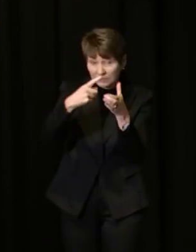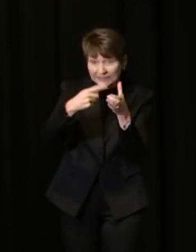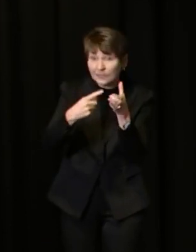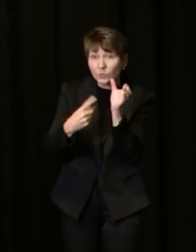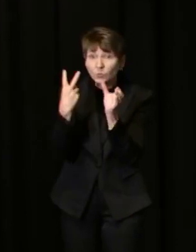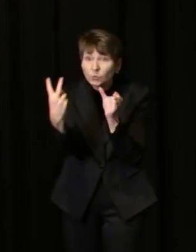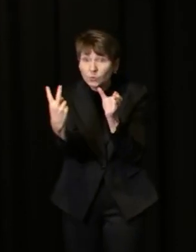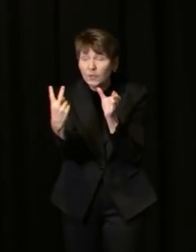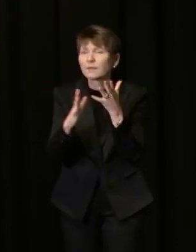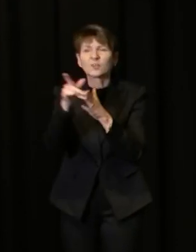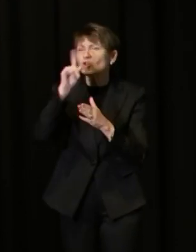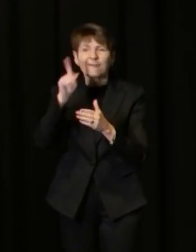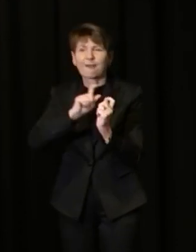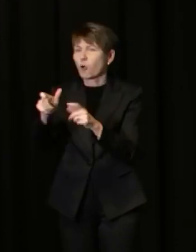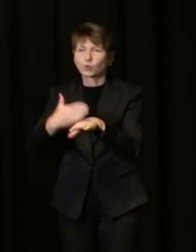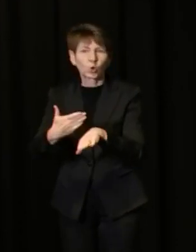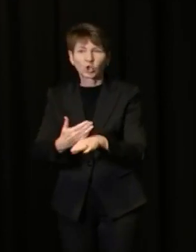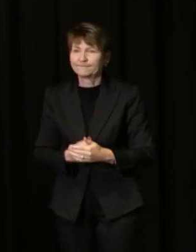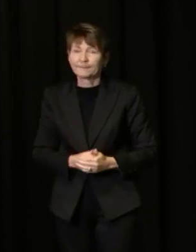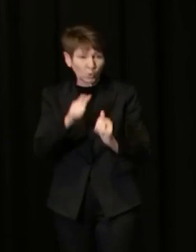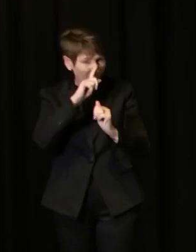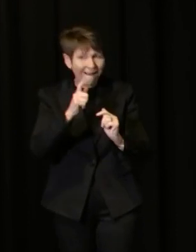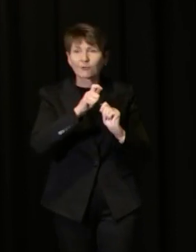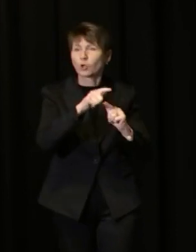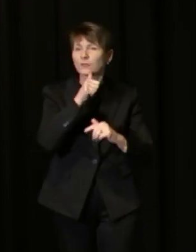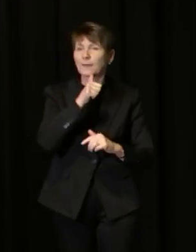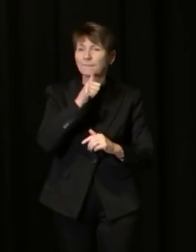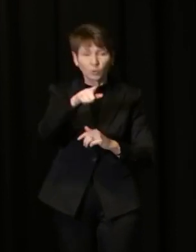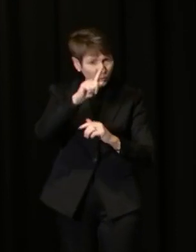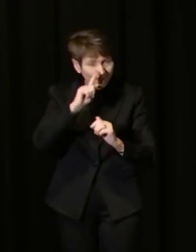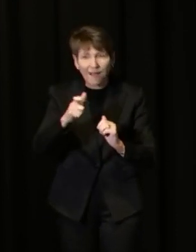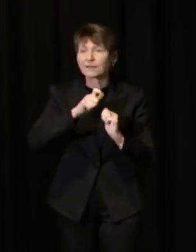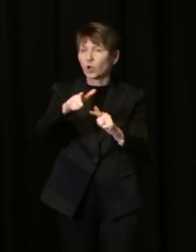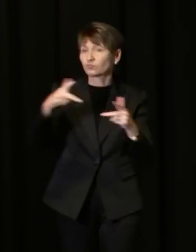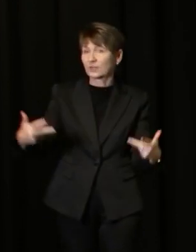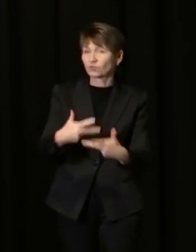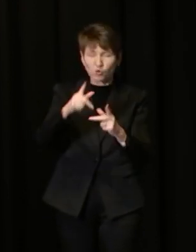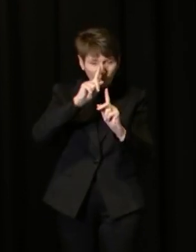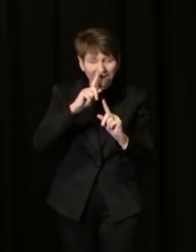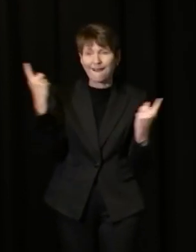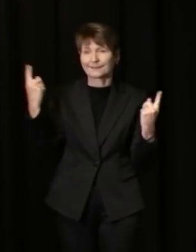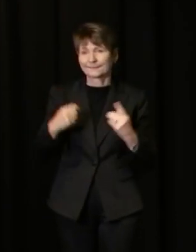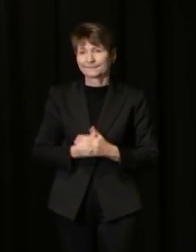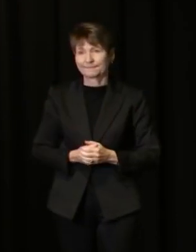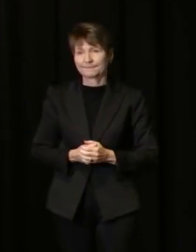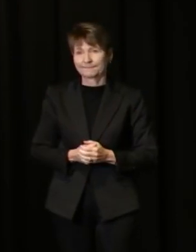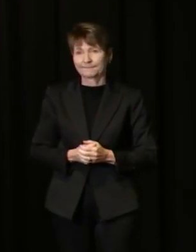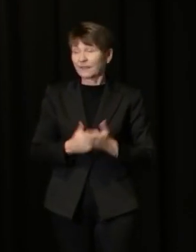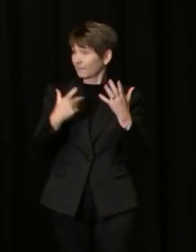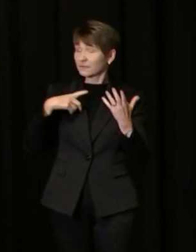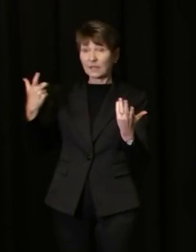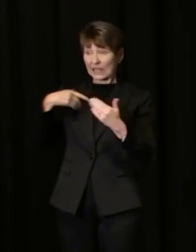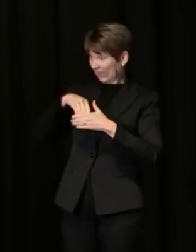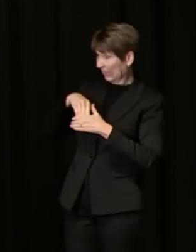people are reassured to think that the person they're sitting next to, the person they're by choice or